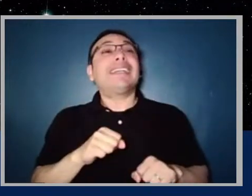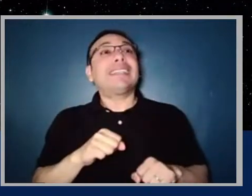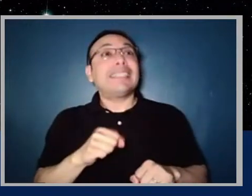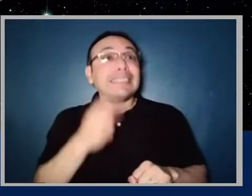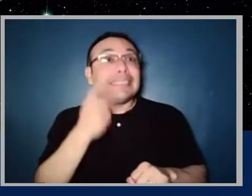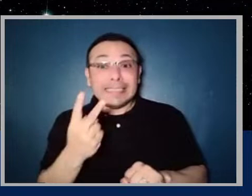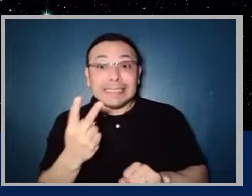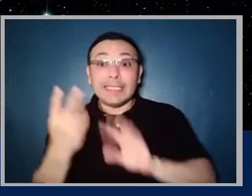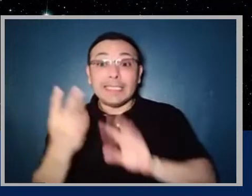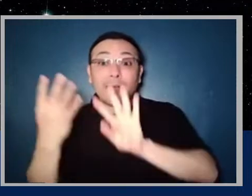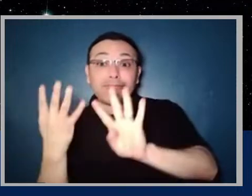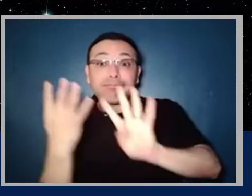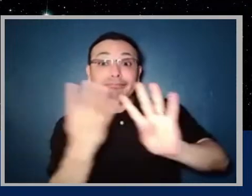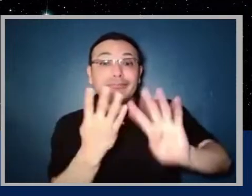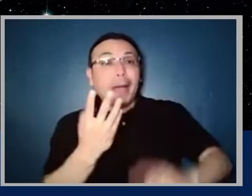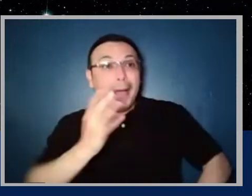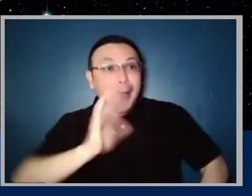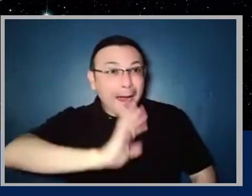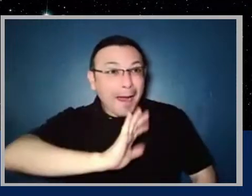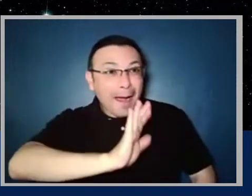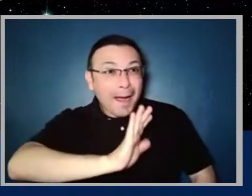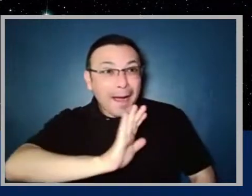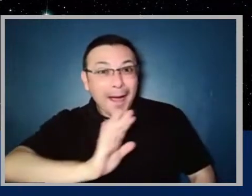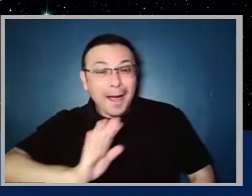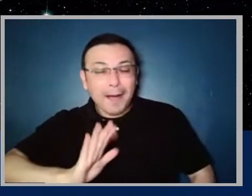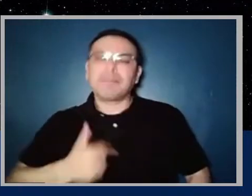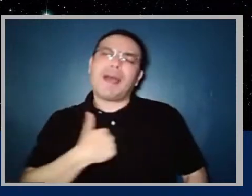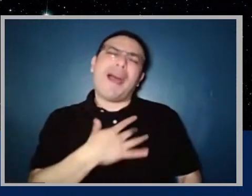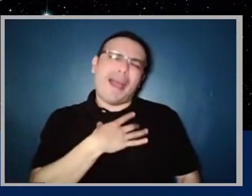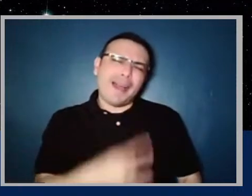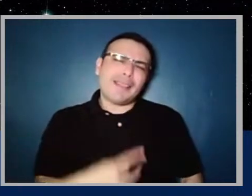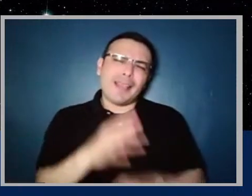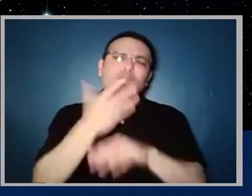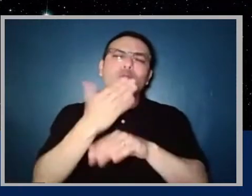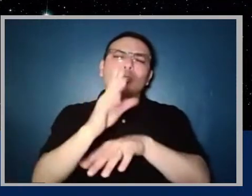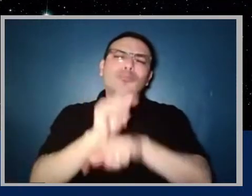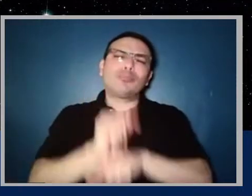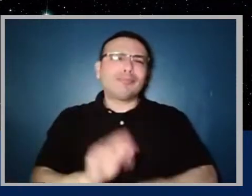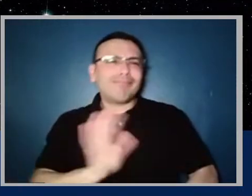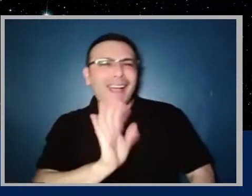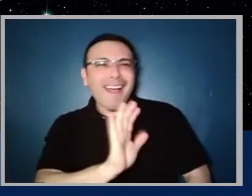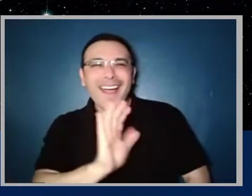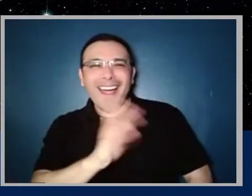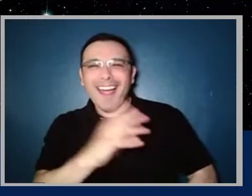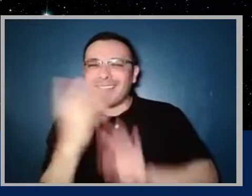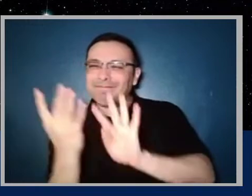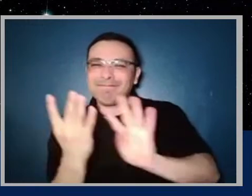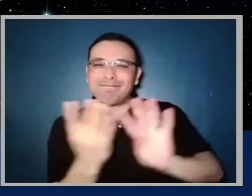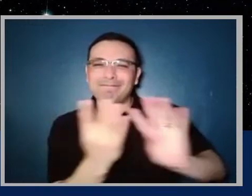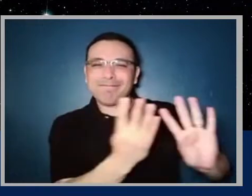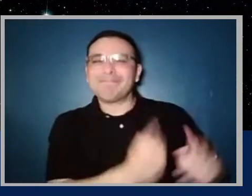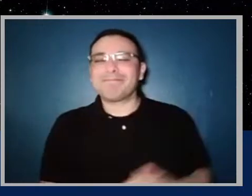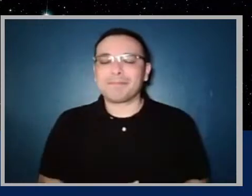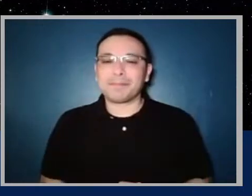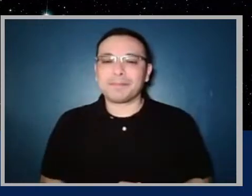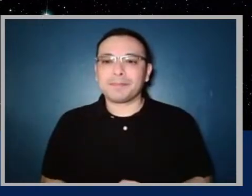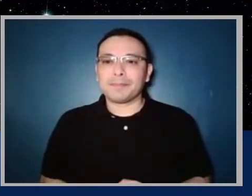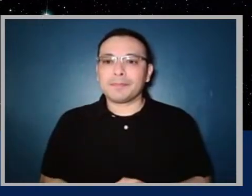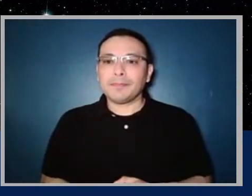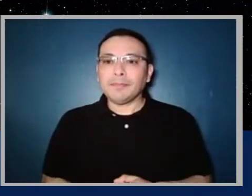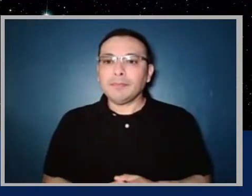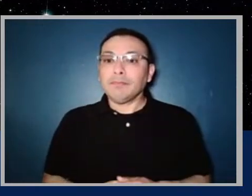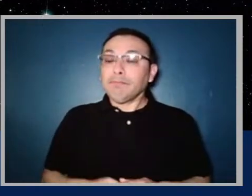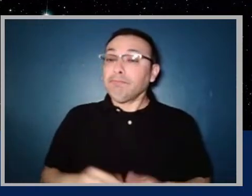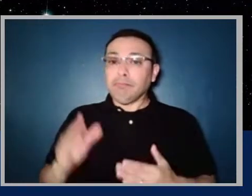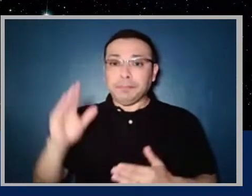head over to the pad. That's one of the traditions that we like to do. So they're still, I guess, suiting up. I actually need to look at the timeline before I know, but I